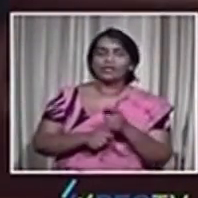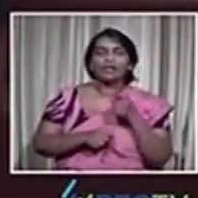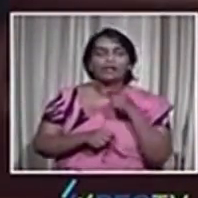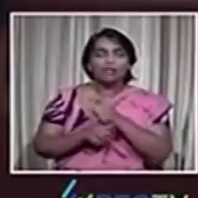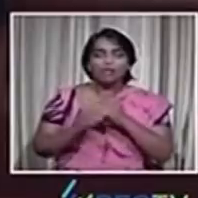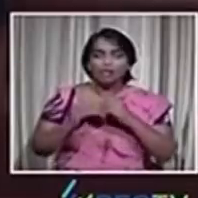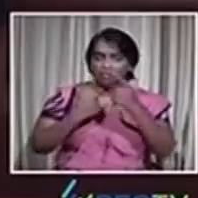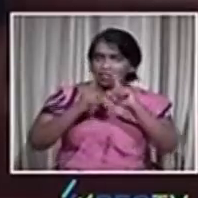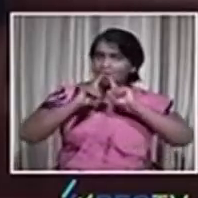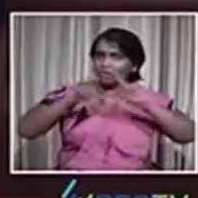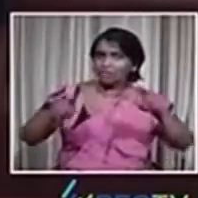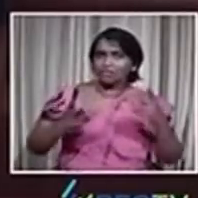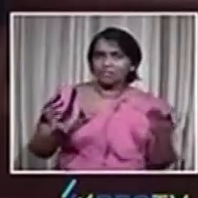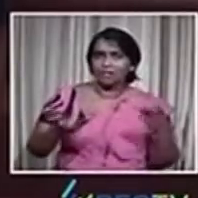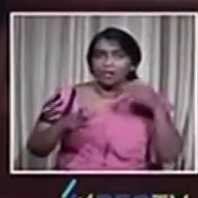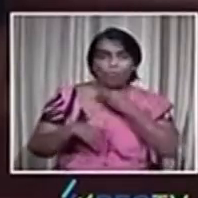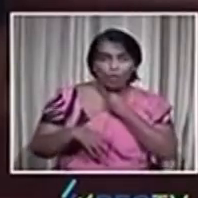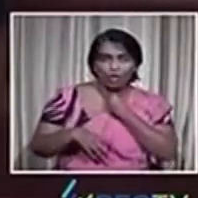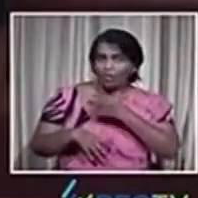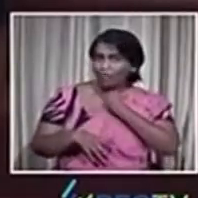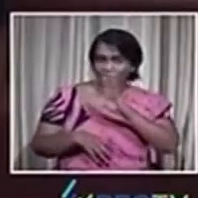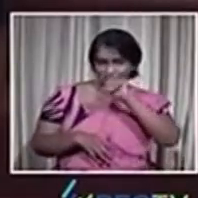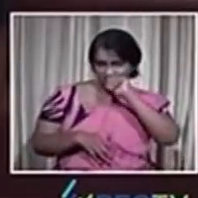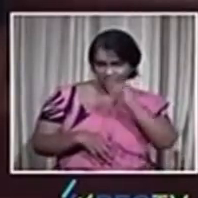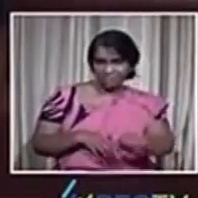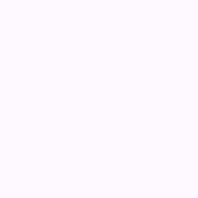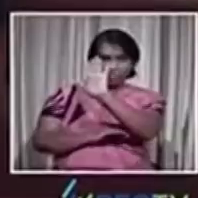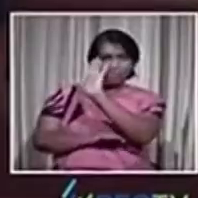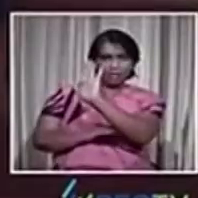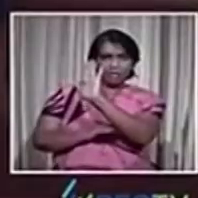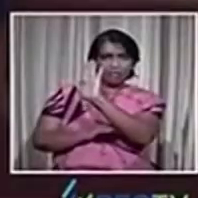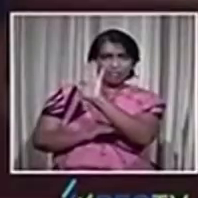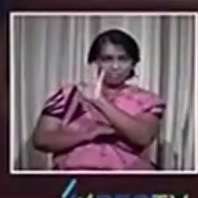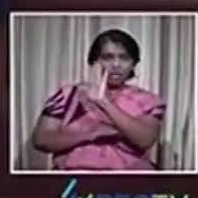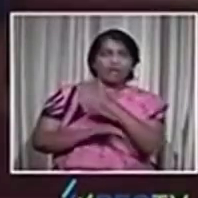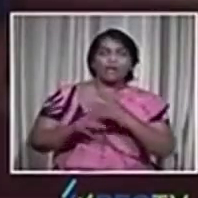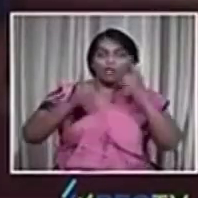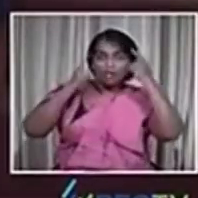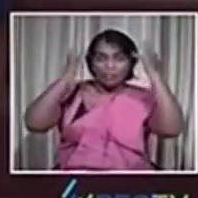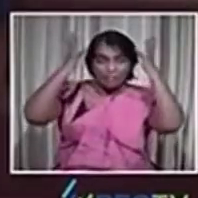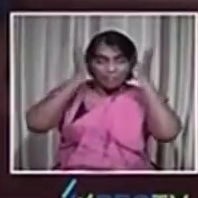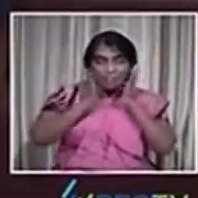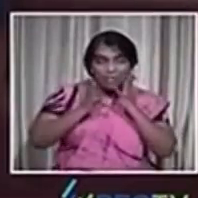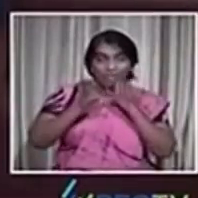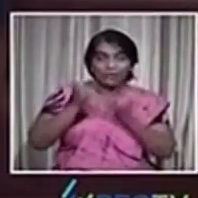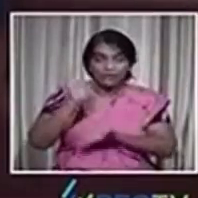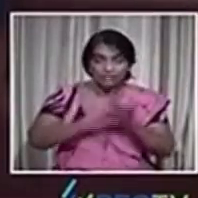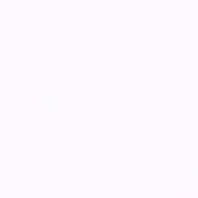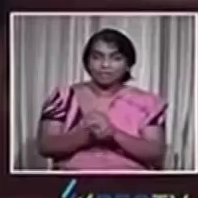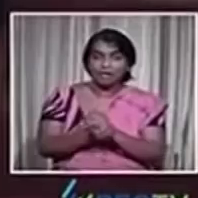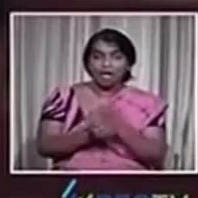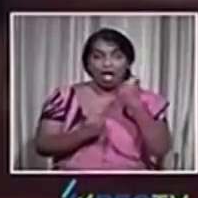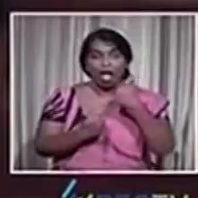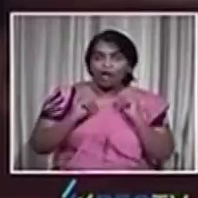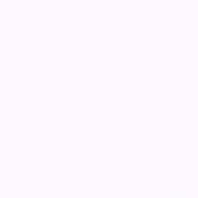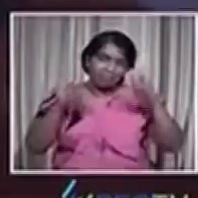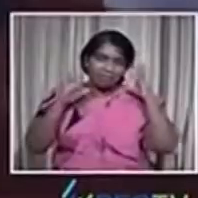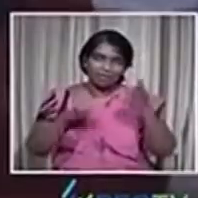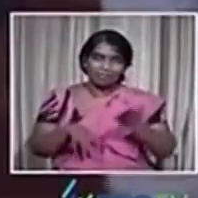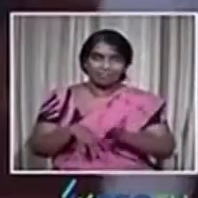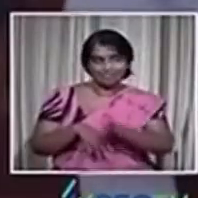lying. If his bodyguard was in fact the man in the helmet, I wonder if he travels in the cab with his helmet on. Honorable Speaker, conduct an inquiry into this.